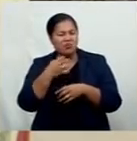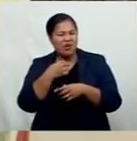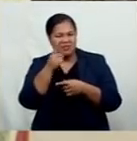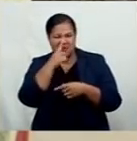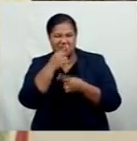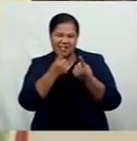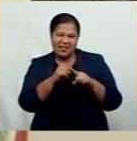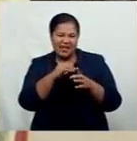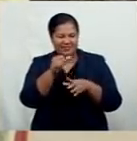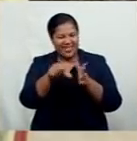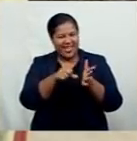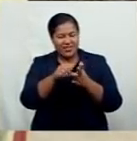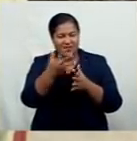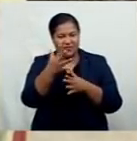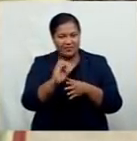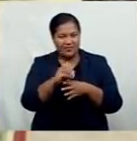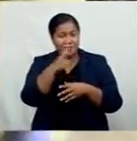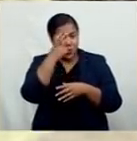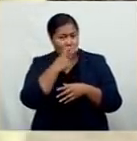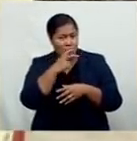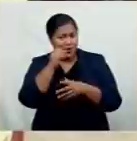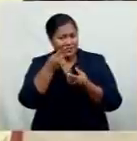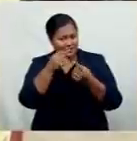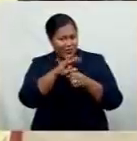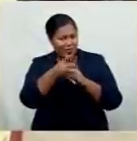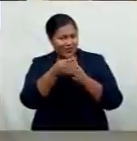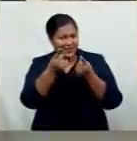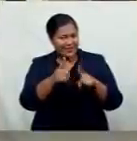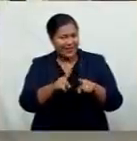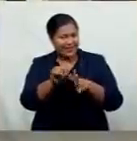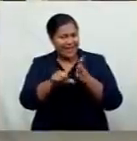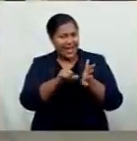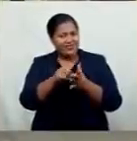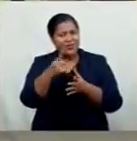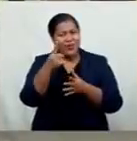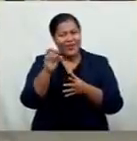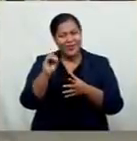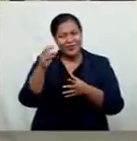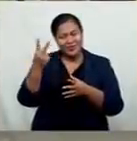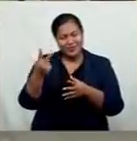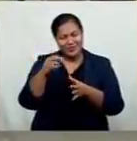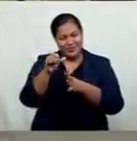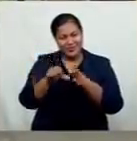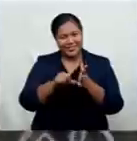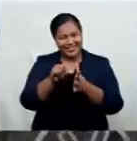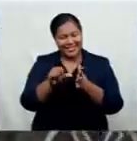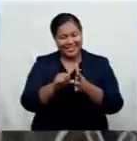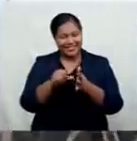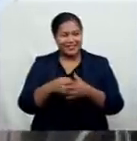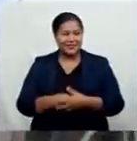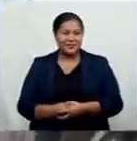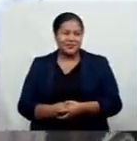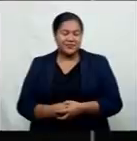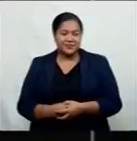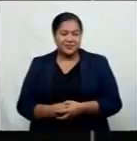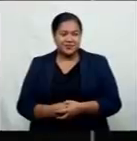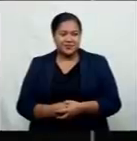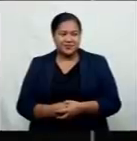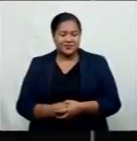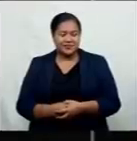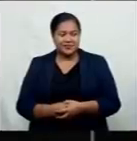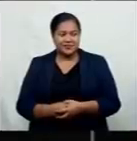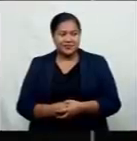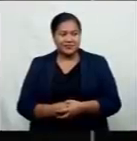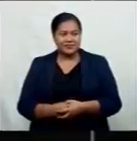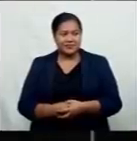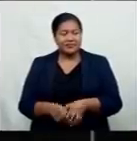of 50, whereas the oldest COVID-19 death in Fiji was 102 years old. Kritika Kumar, FBC News.